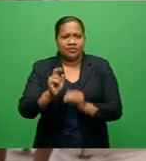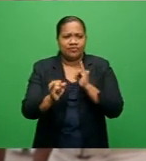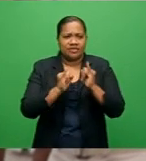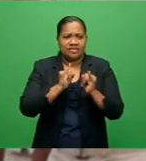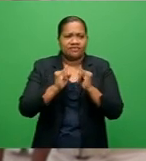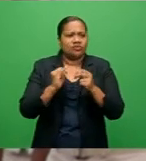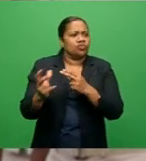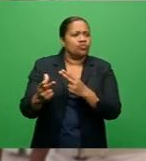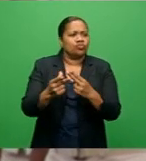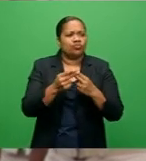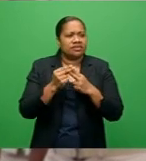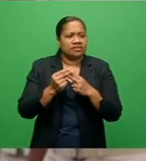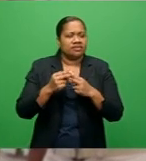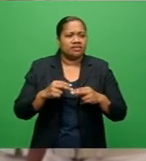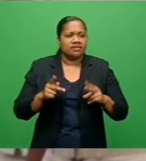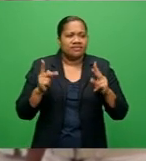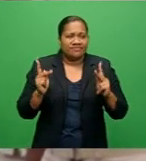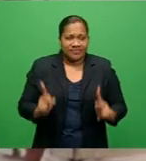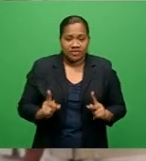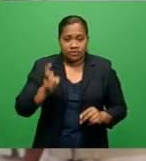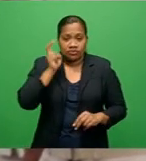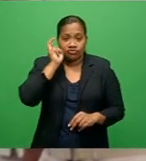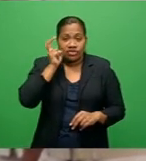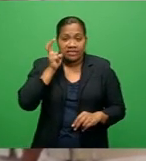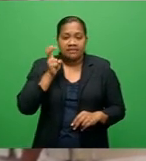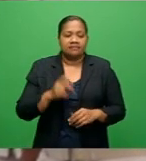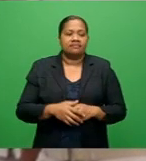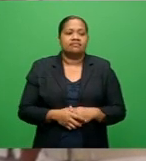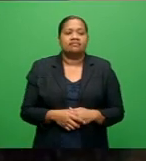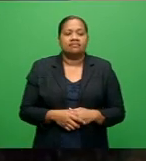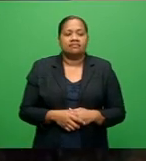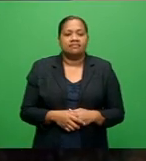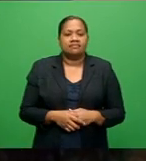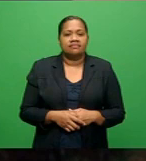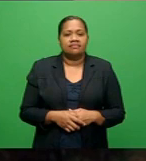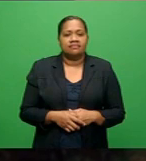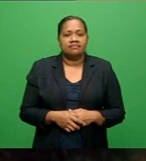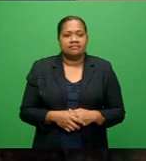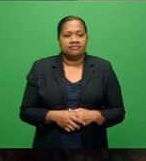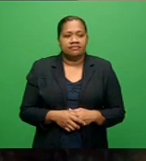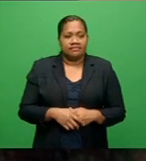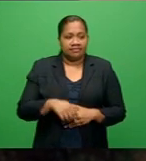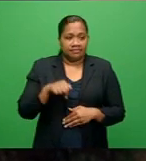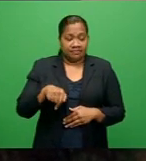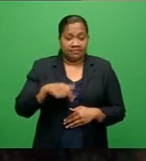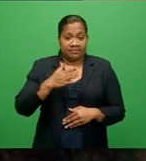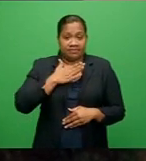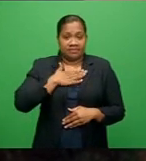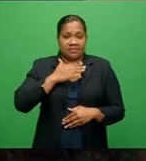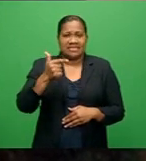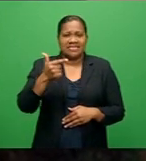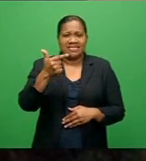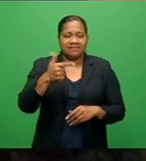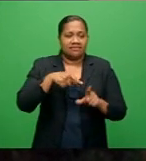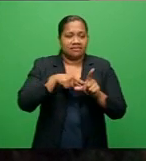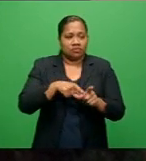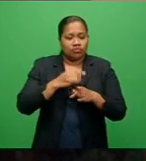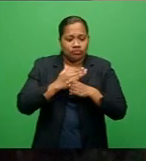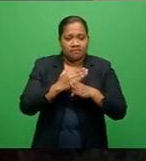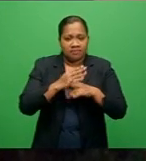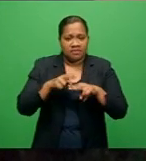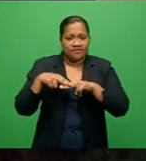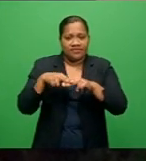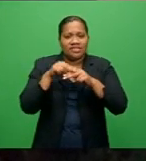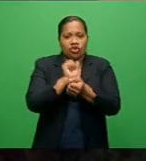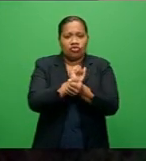the physical training, and I went through it. And this is my 7th year working with the Fiji Correction Service,